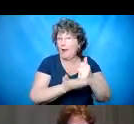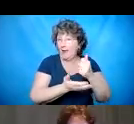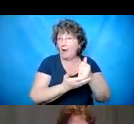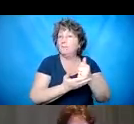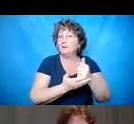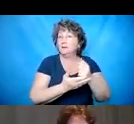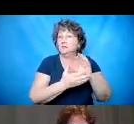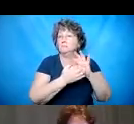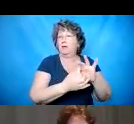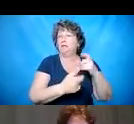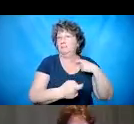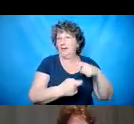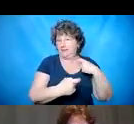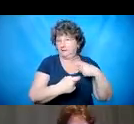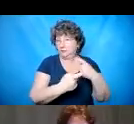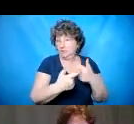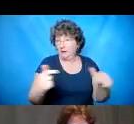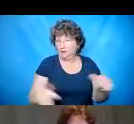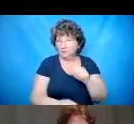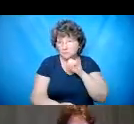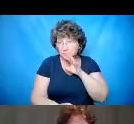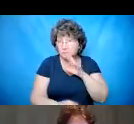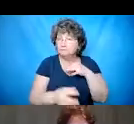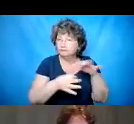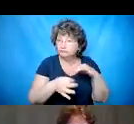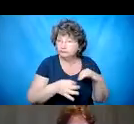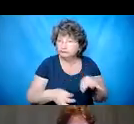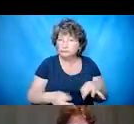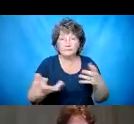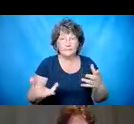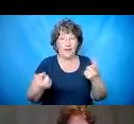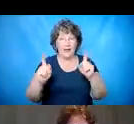But if there isn't a translator at that time,